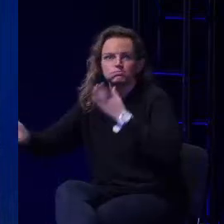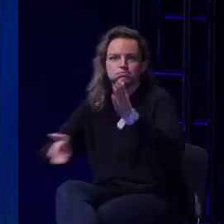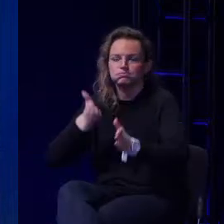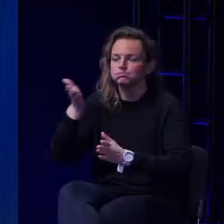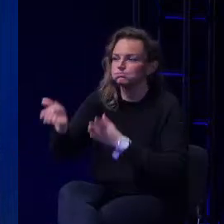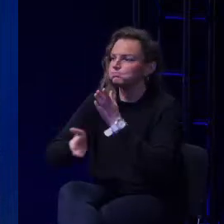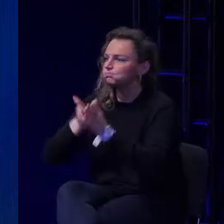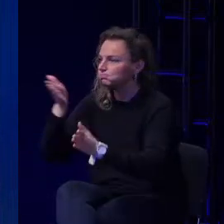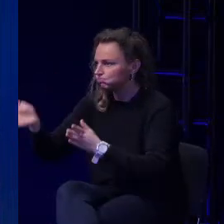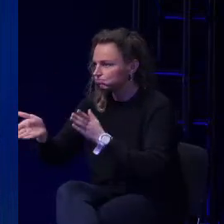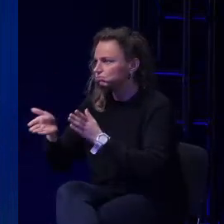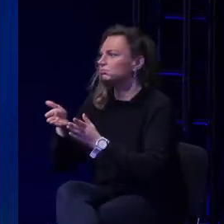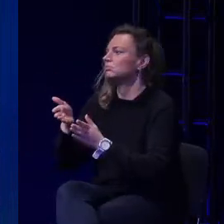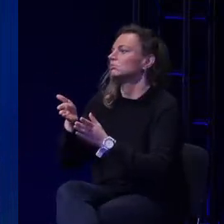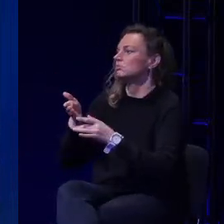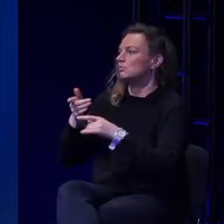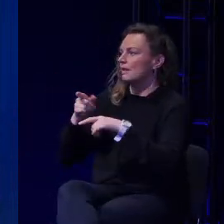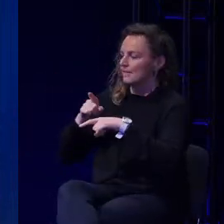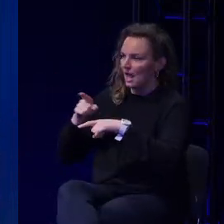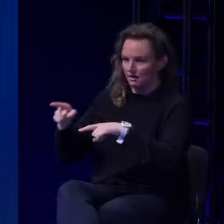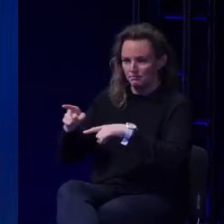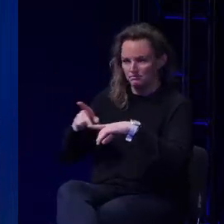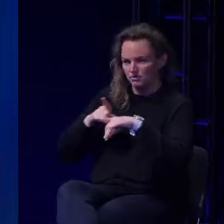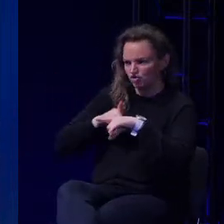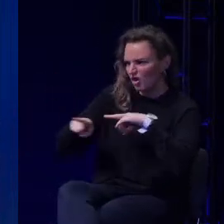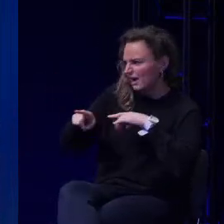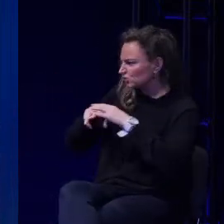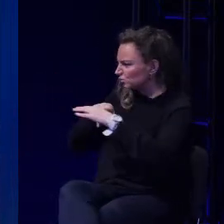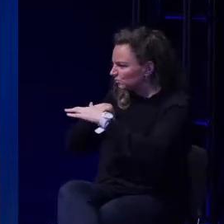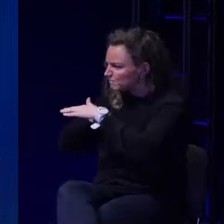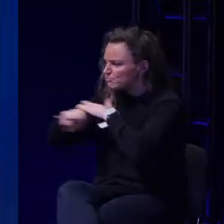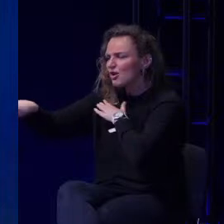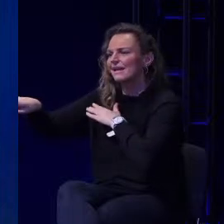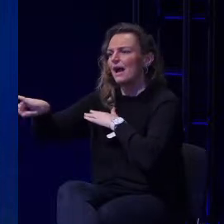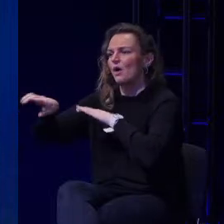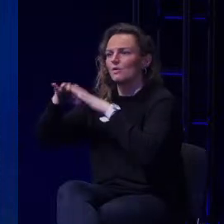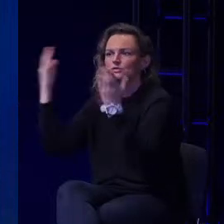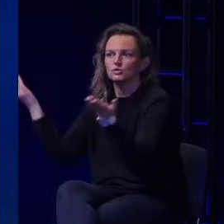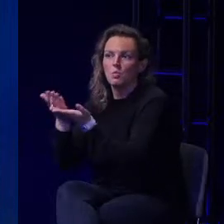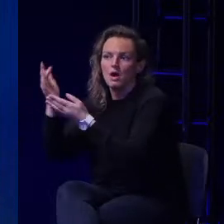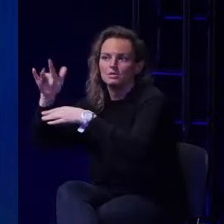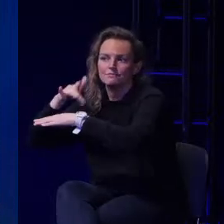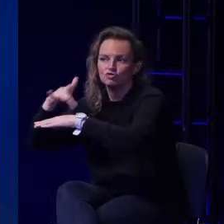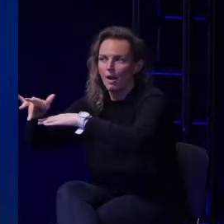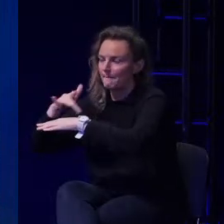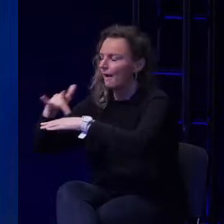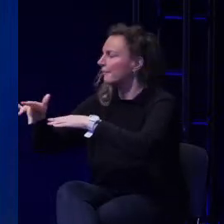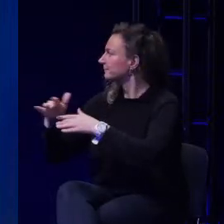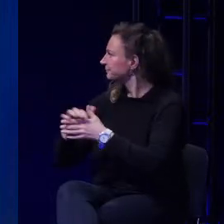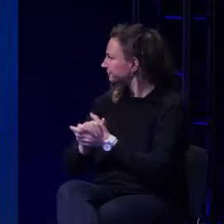then that journey to try and break out into the world of drama began.